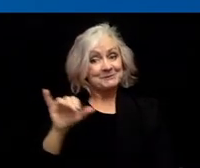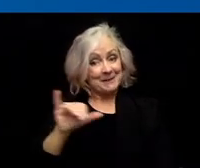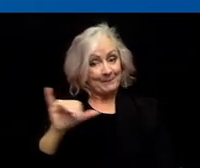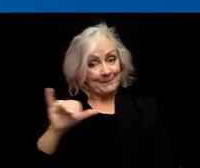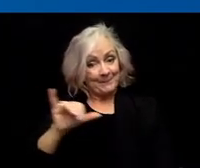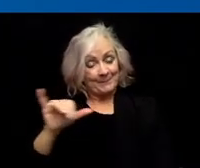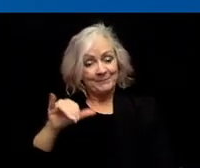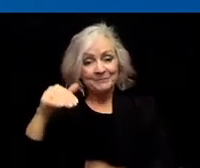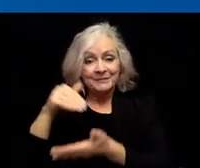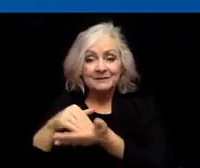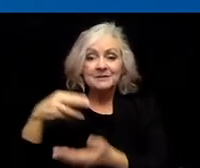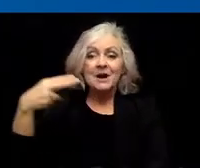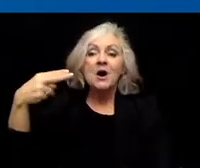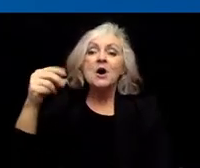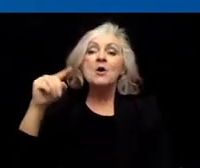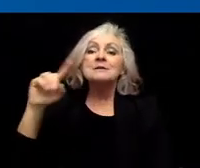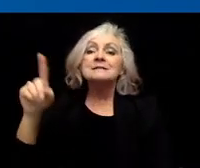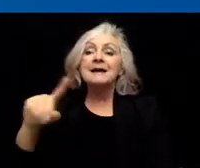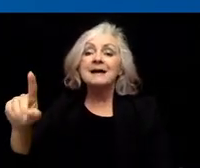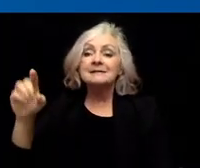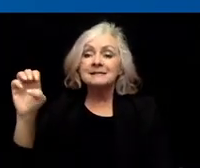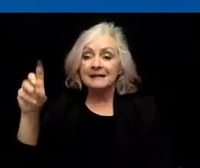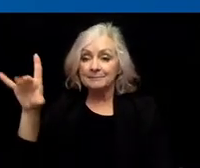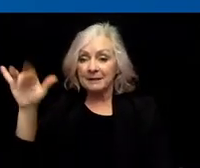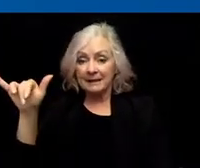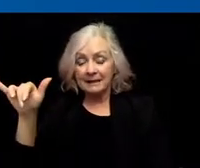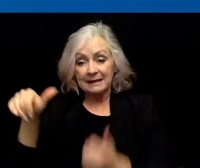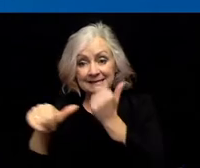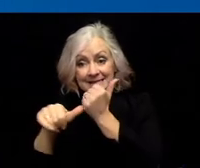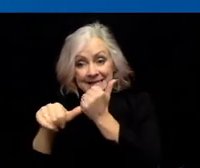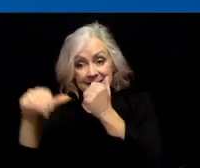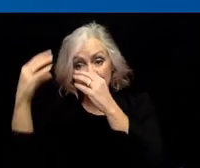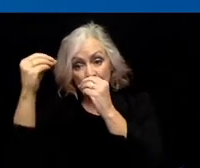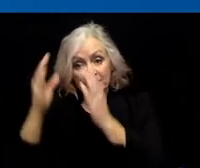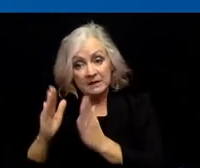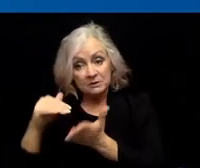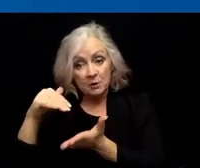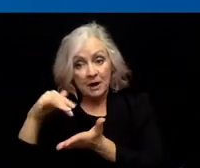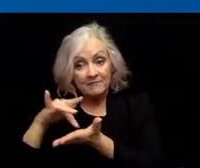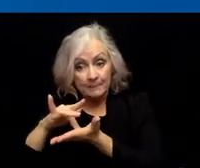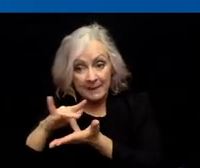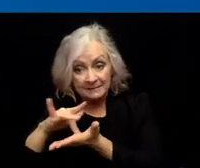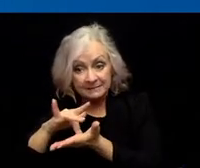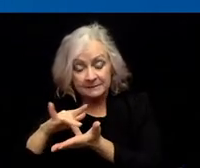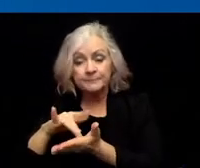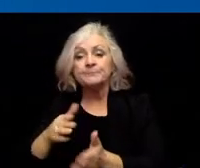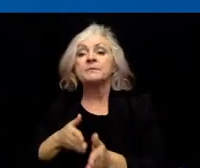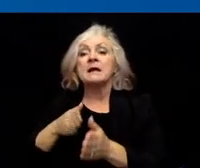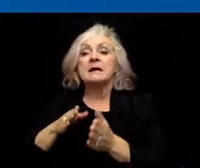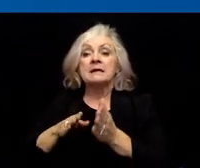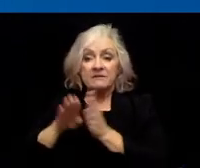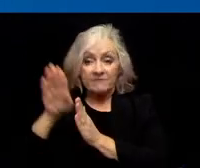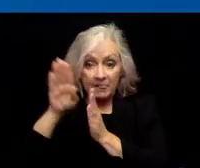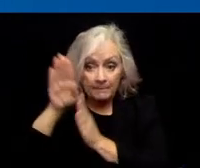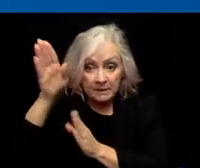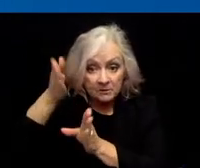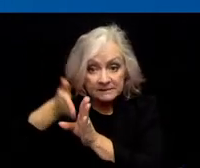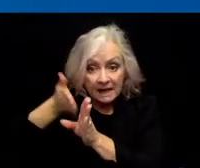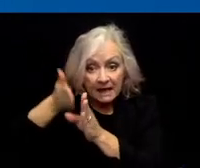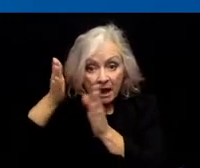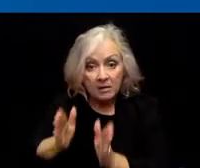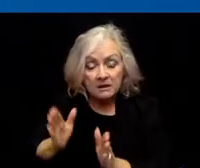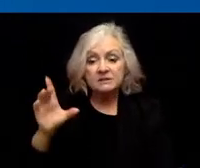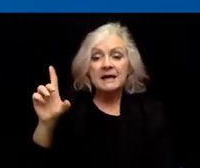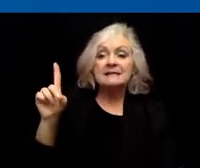Hotez, Emily, as an assistant professor of medicine and a developmental psychologist and researcher at the David Geffen